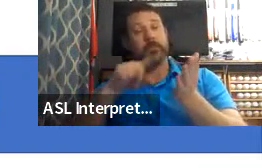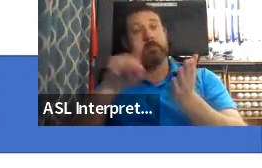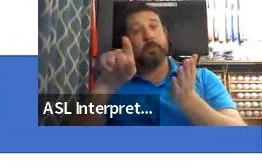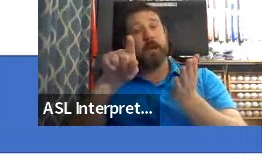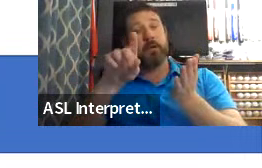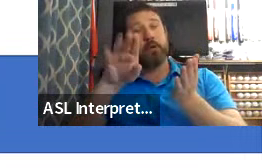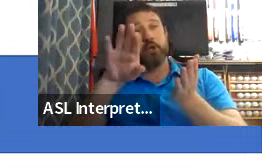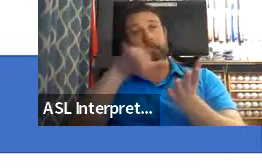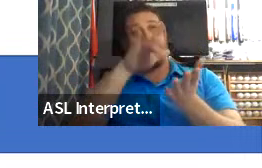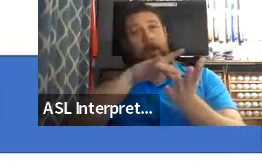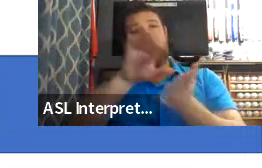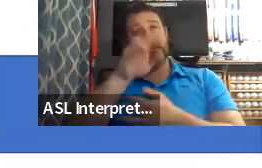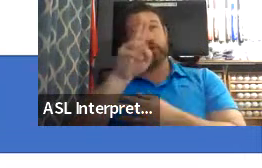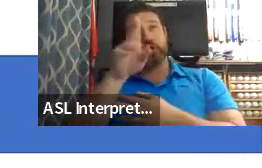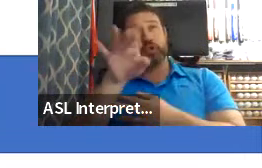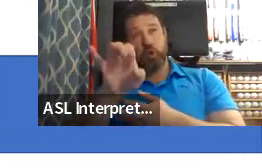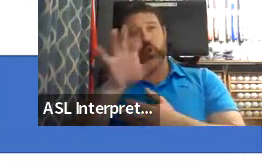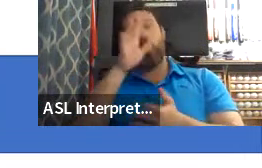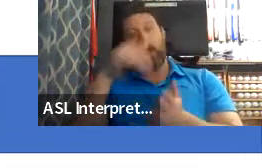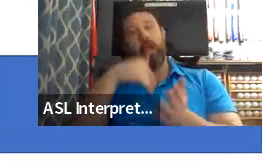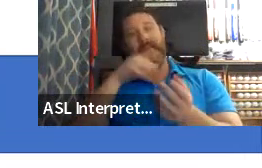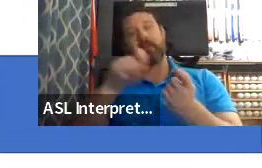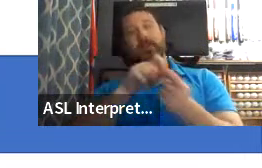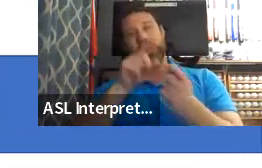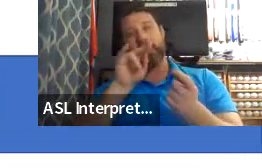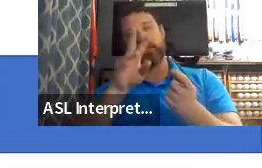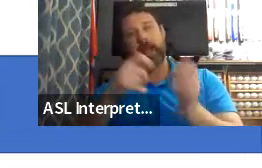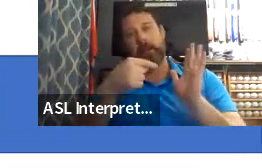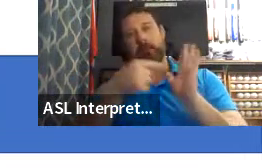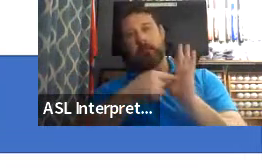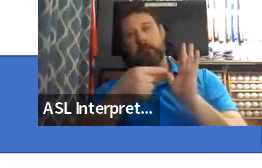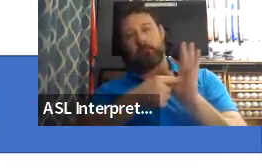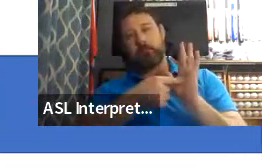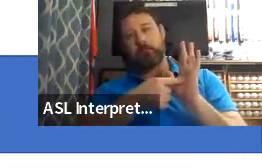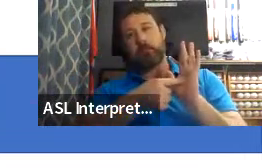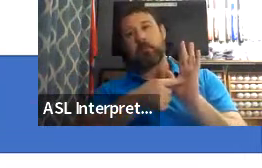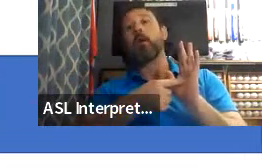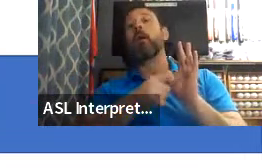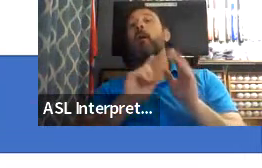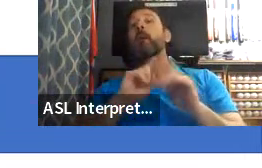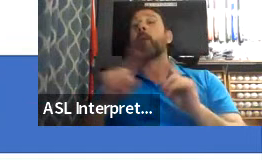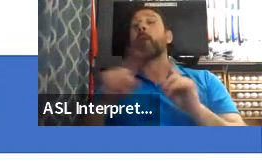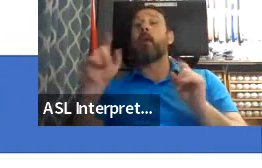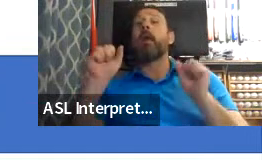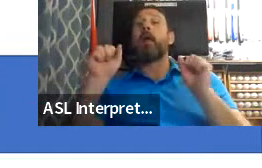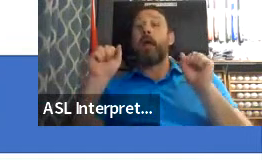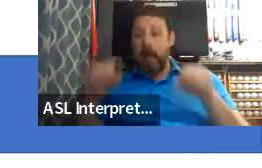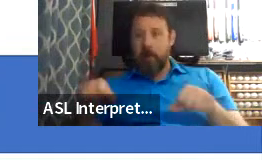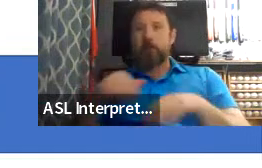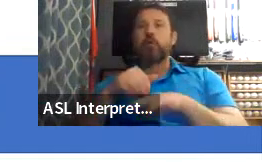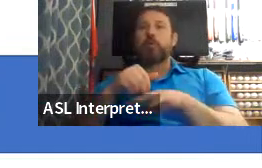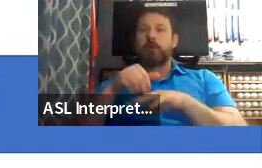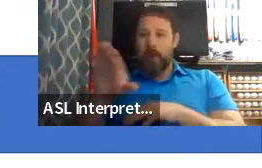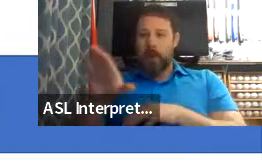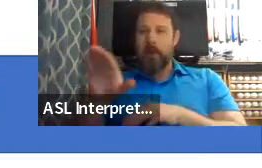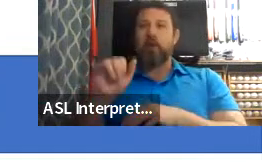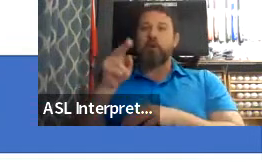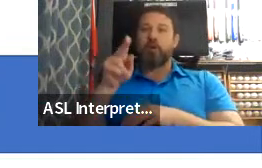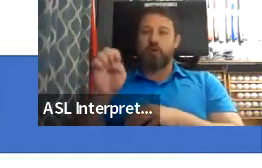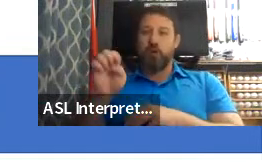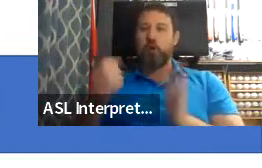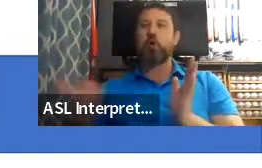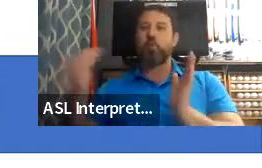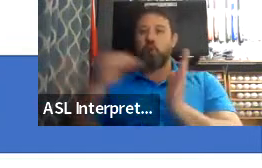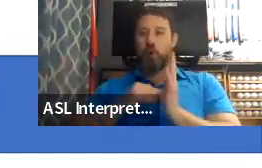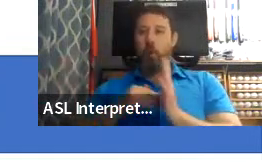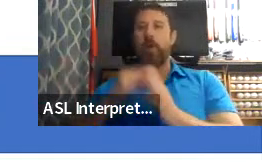June, it'll have the exact date there. However, they are able to submit their June renewal up until the